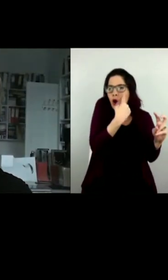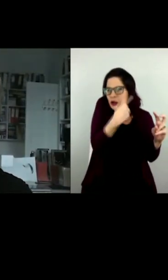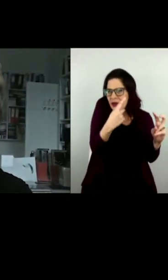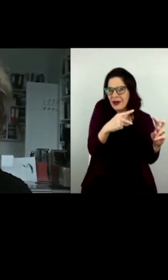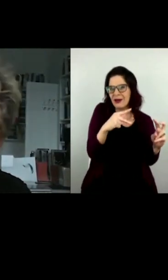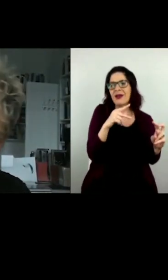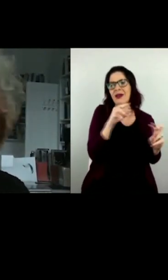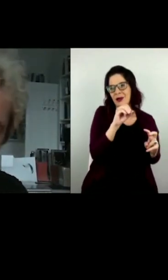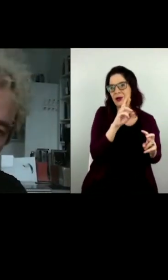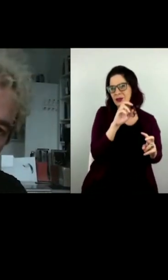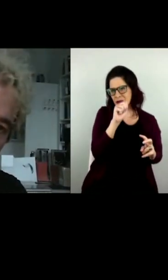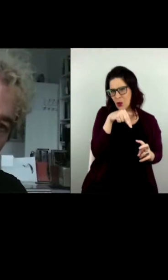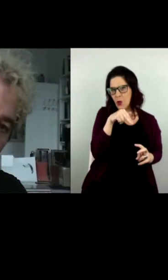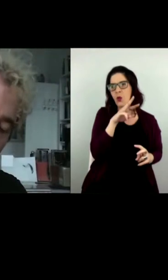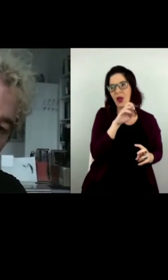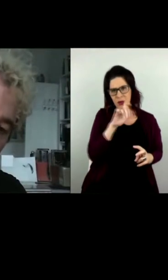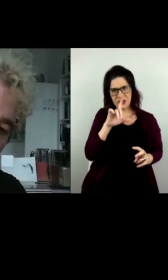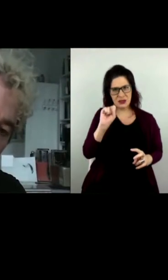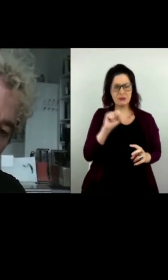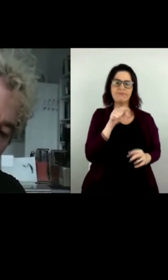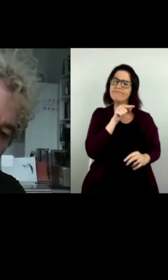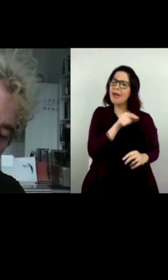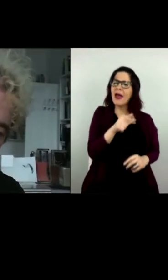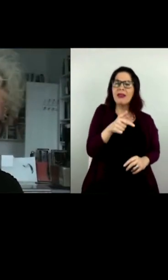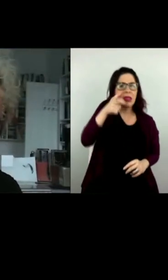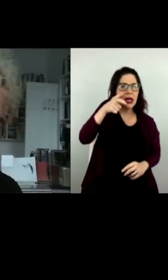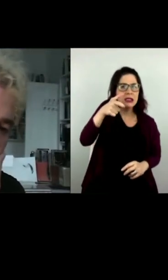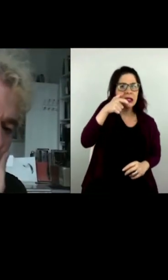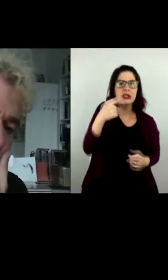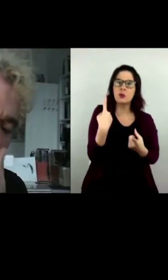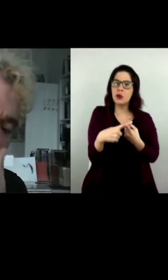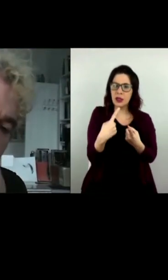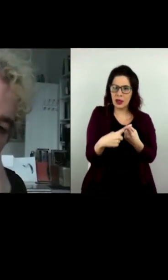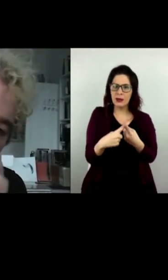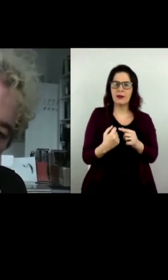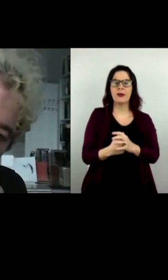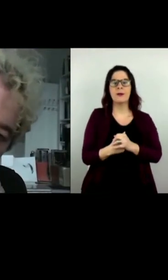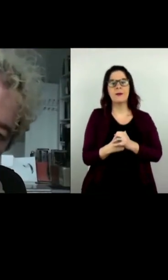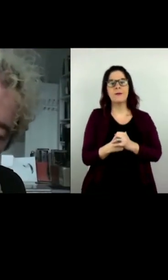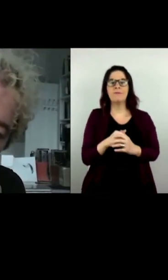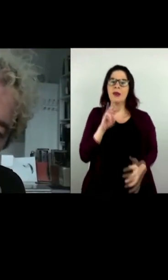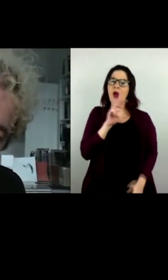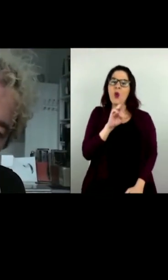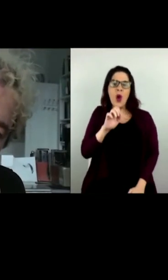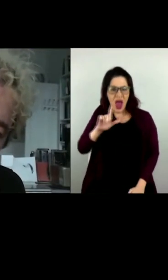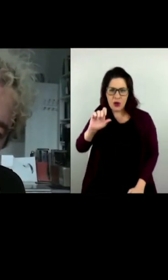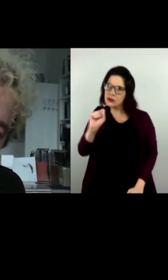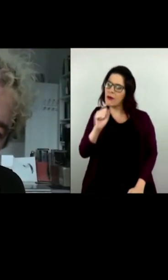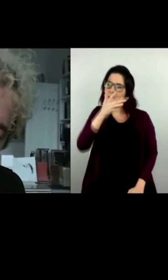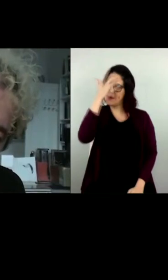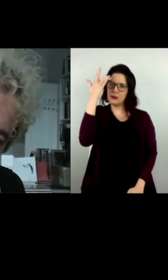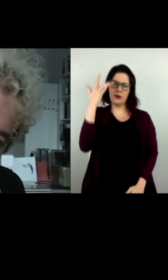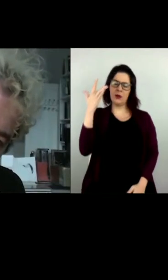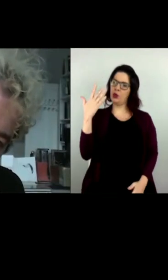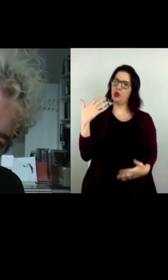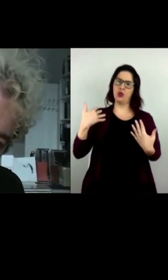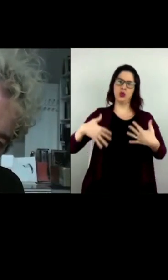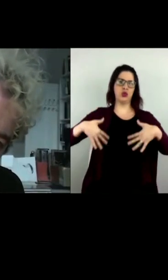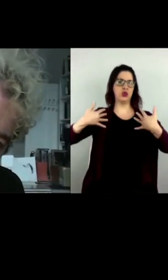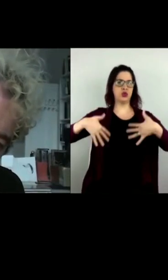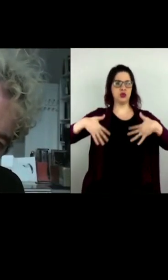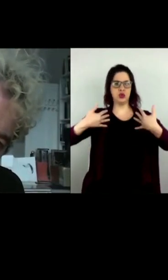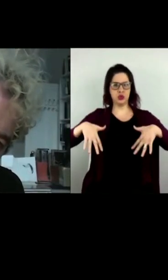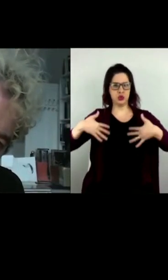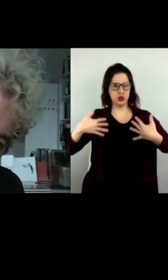that we know Welles is huge, right? And everybody always is